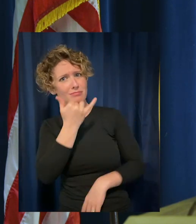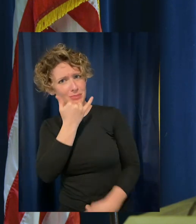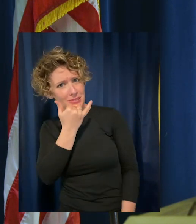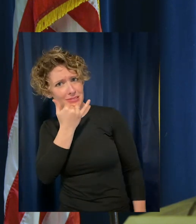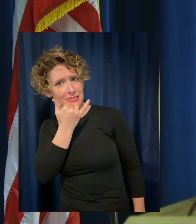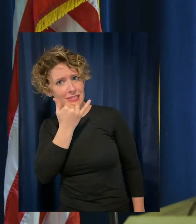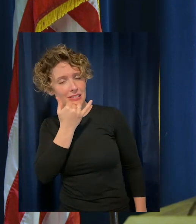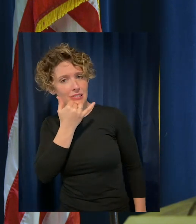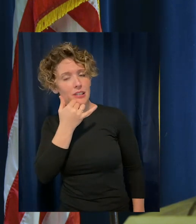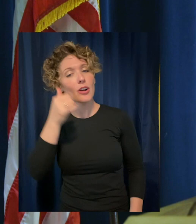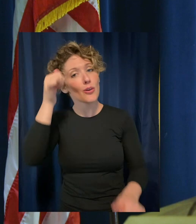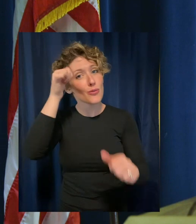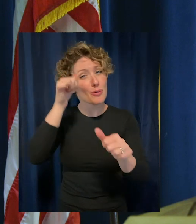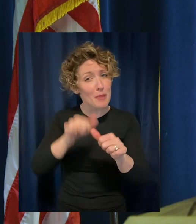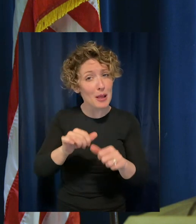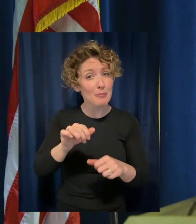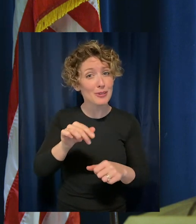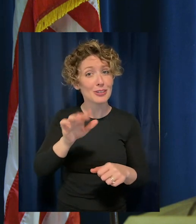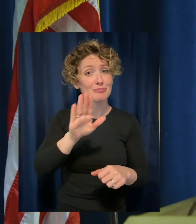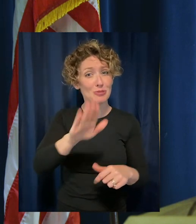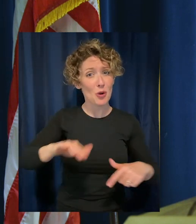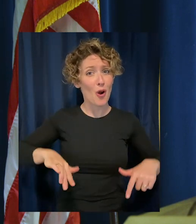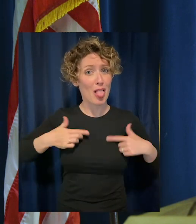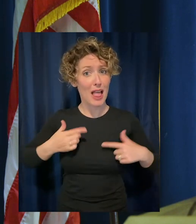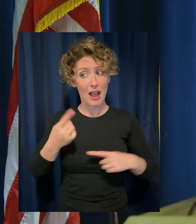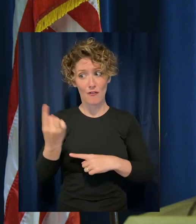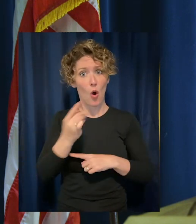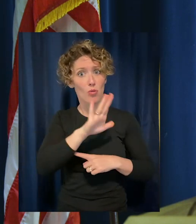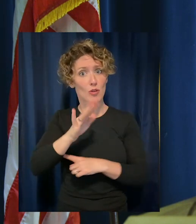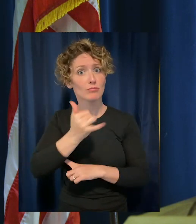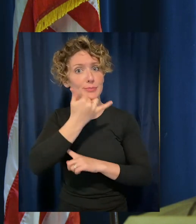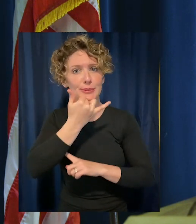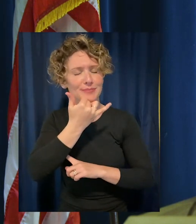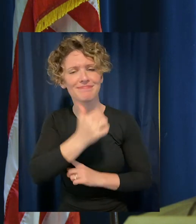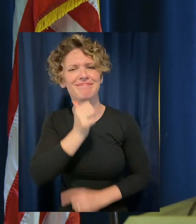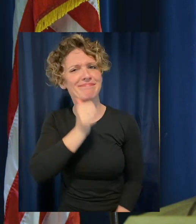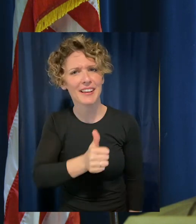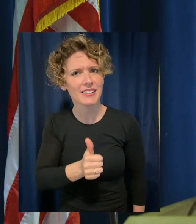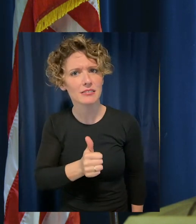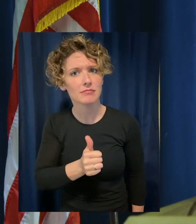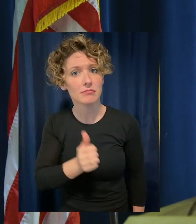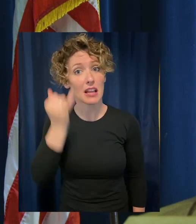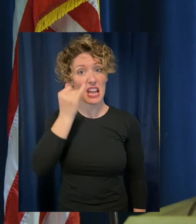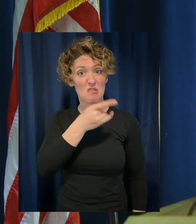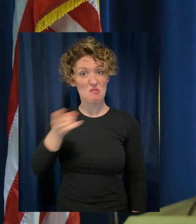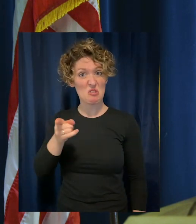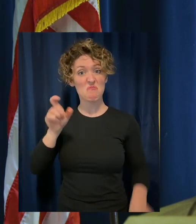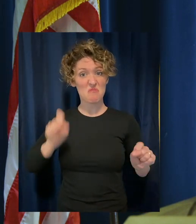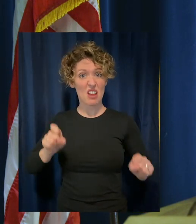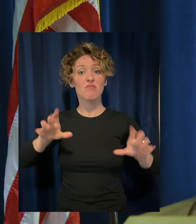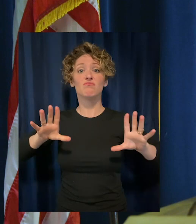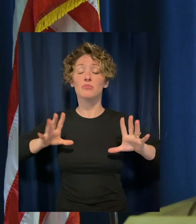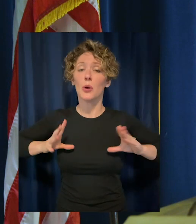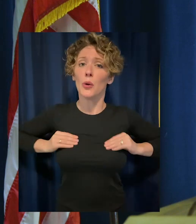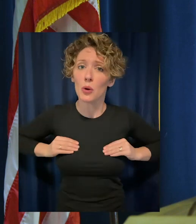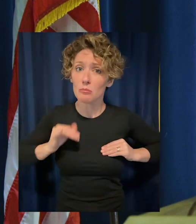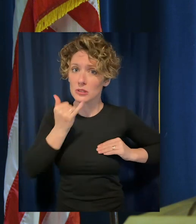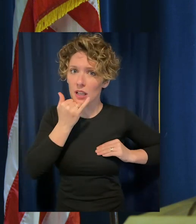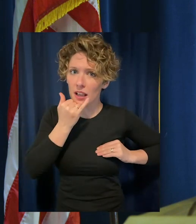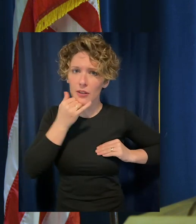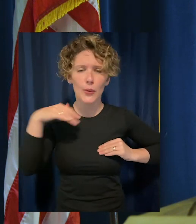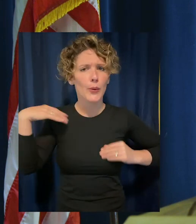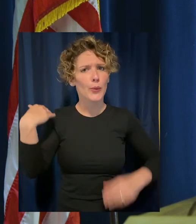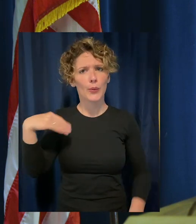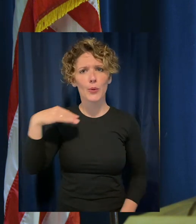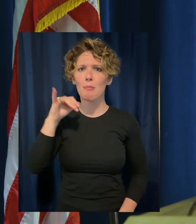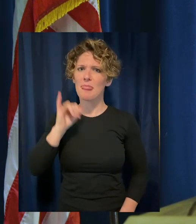never define who you are. And owning a mistake with "I'm sorry" is really powerful. Next, I ask you to